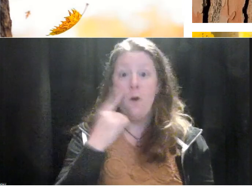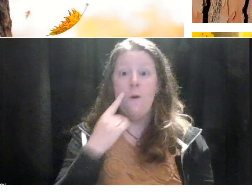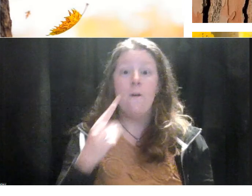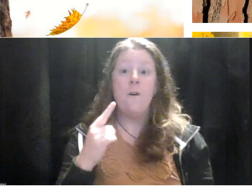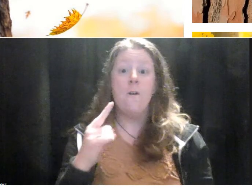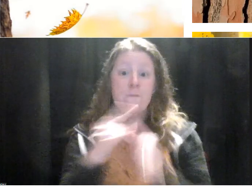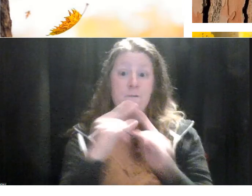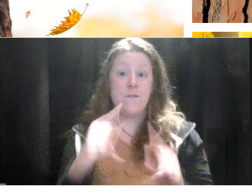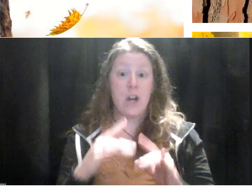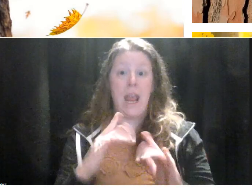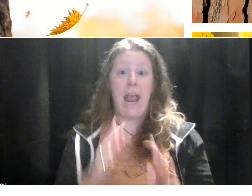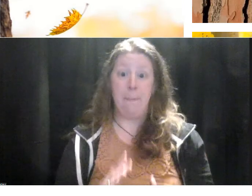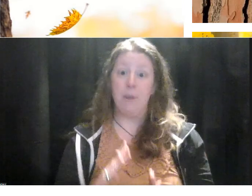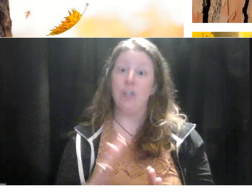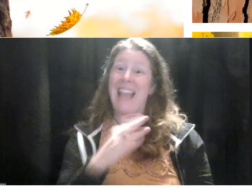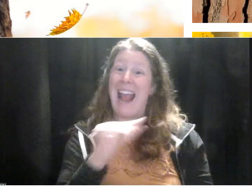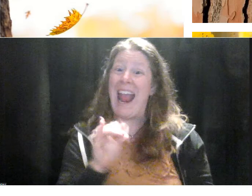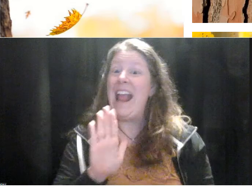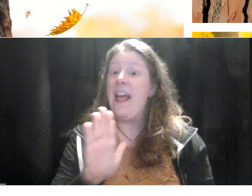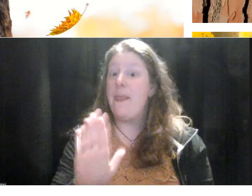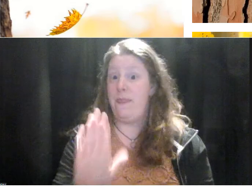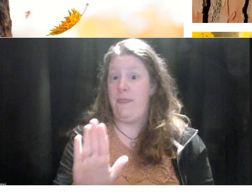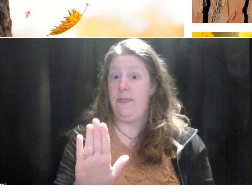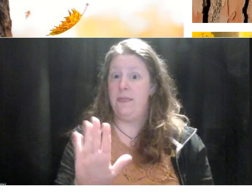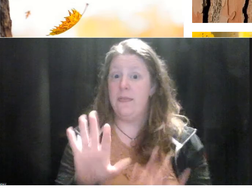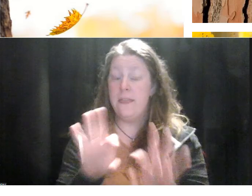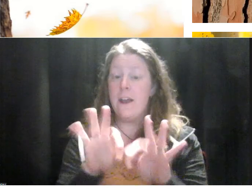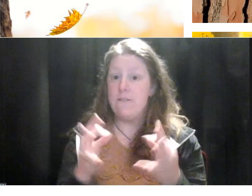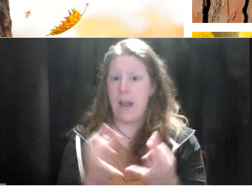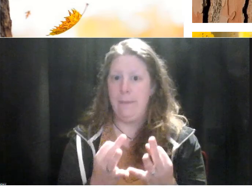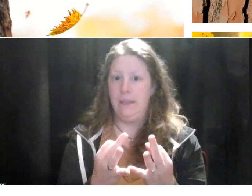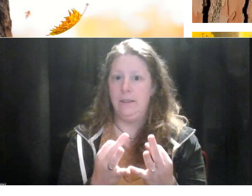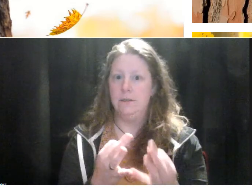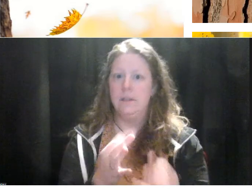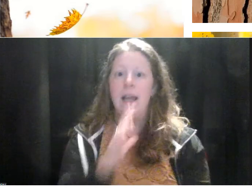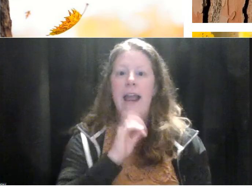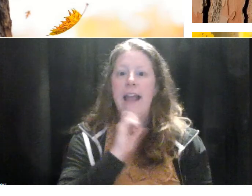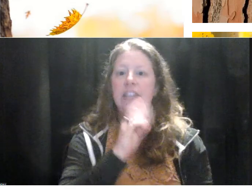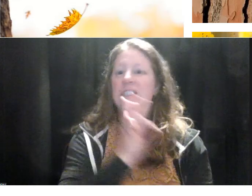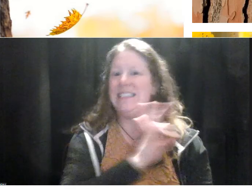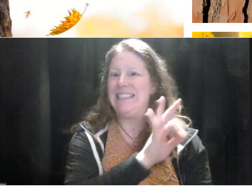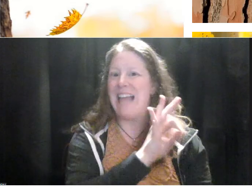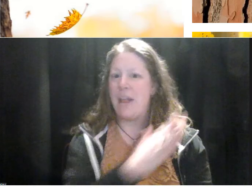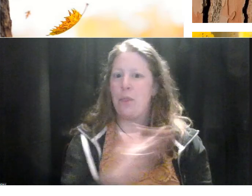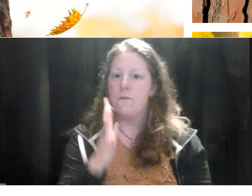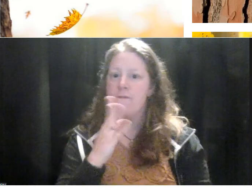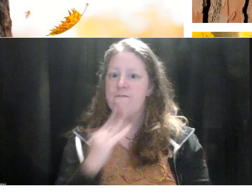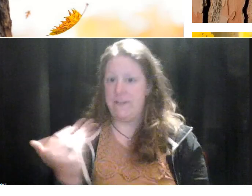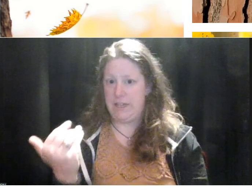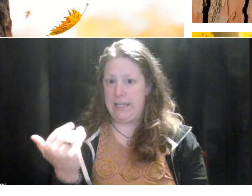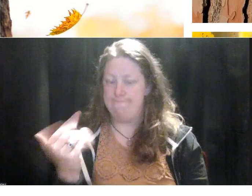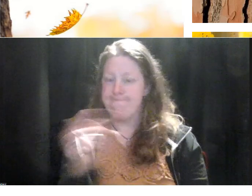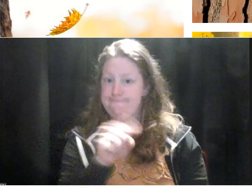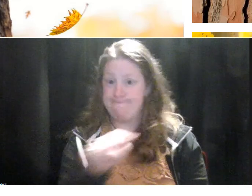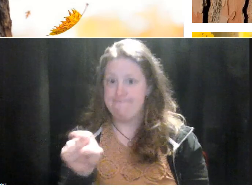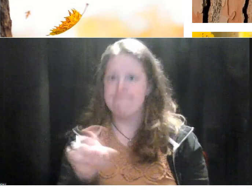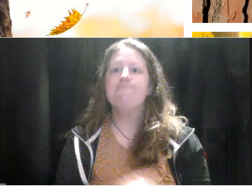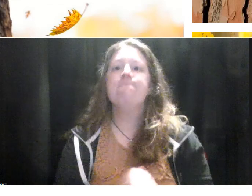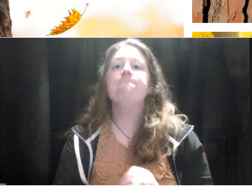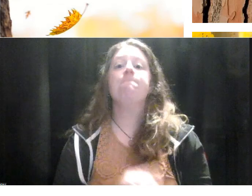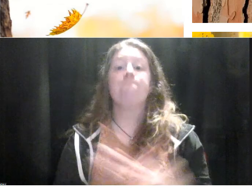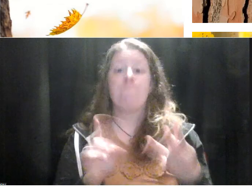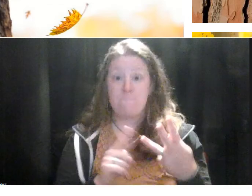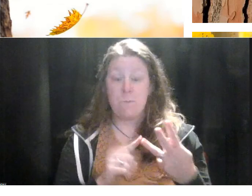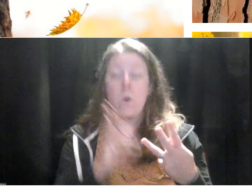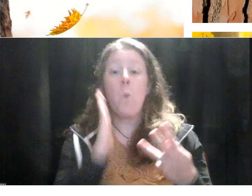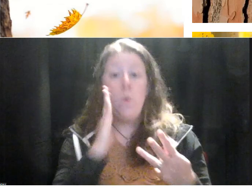8th for campers and their families, ages 9 through 15,